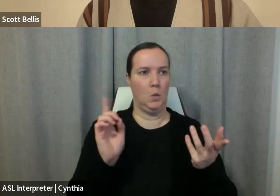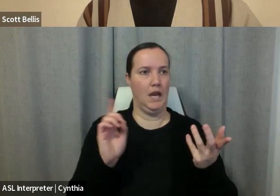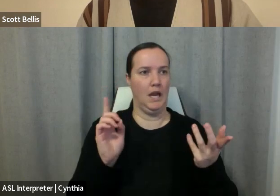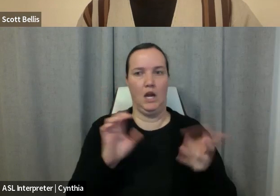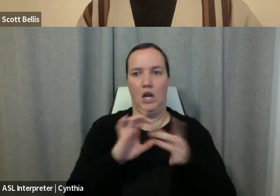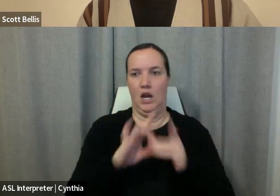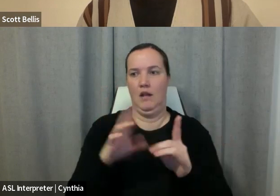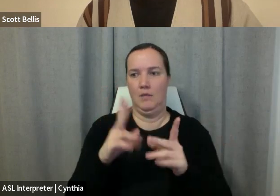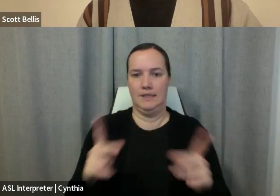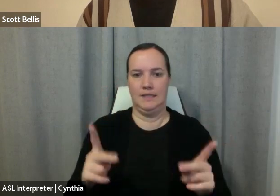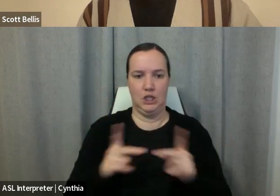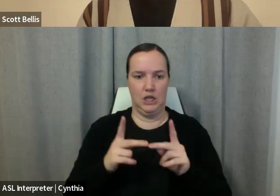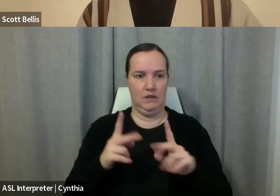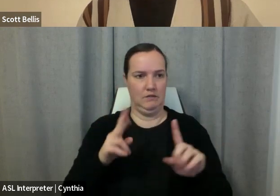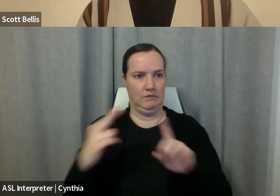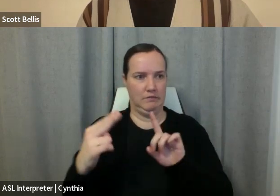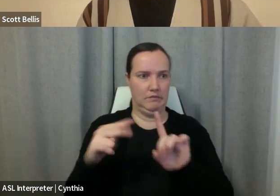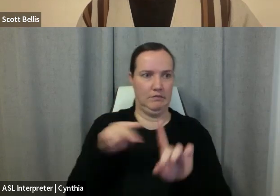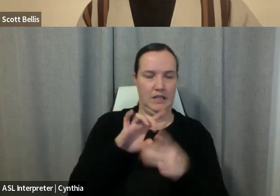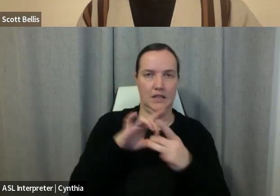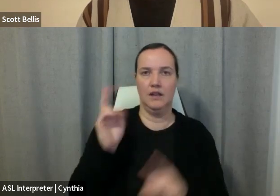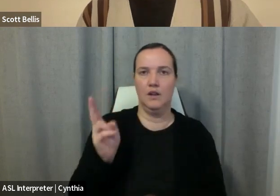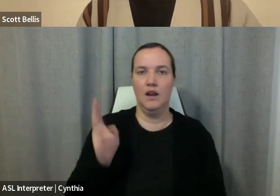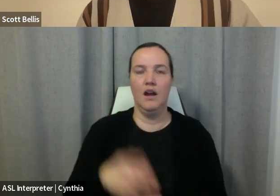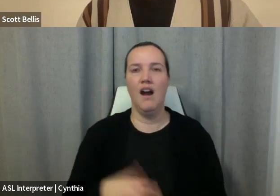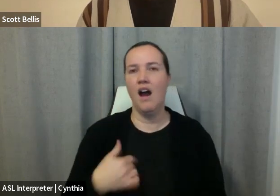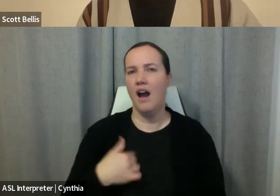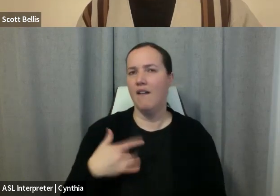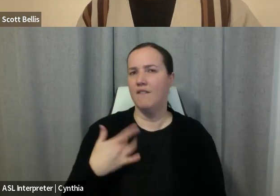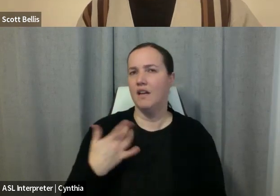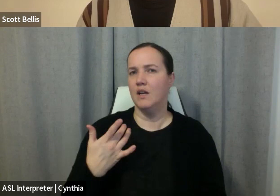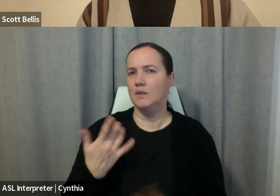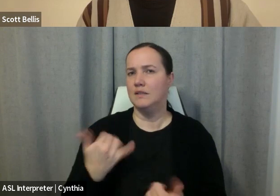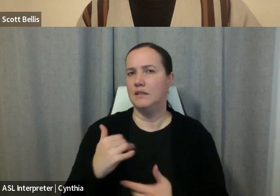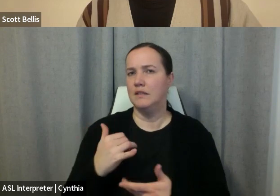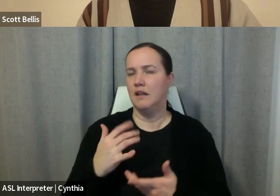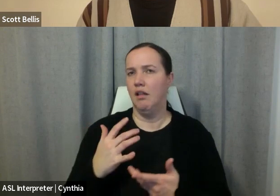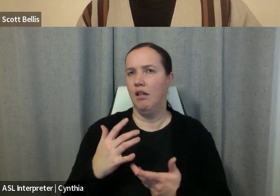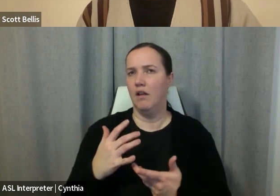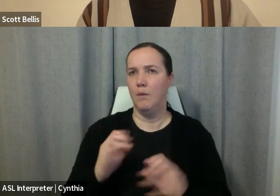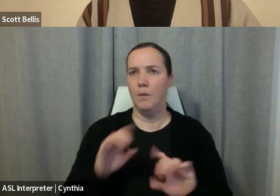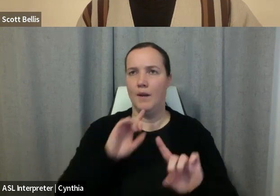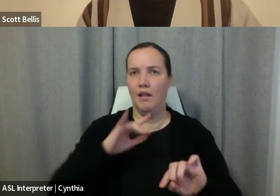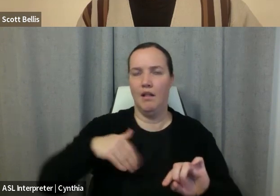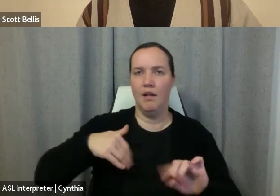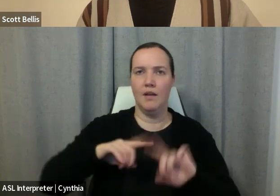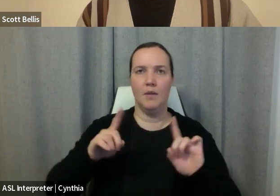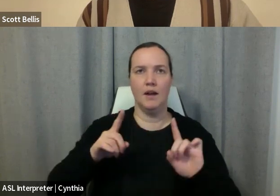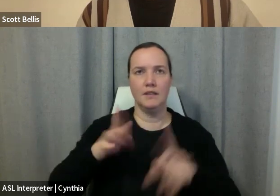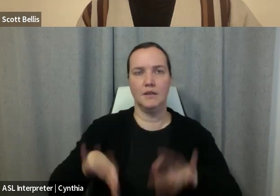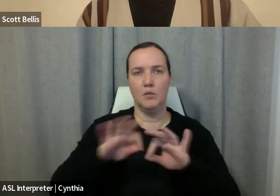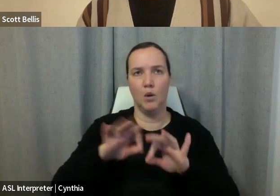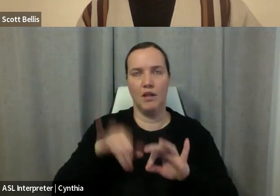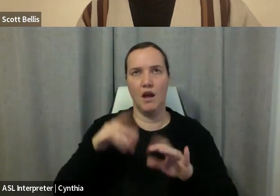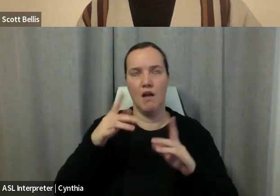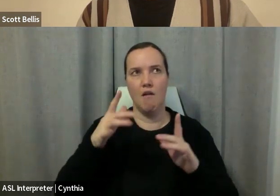a positioning around this history? And I think we're still, and I don't expect you to have an answer now, but just to know that that is a reckoning